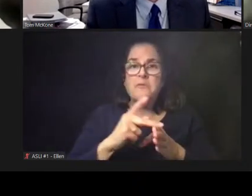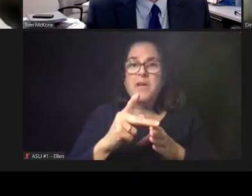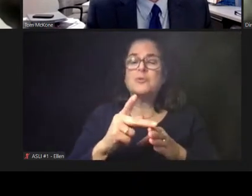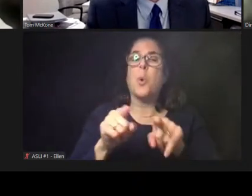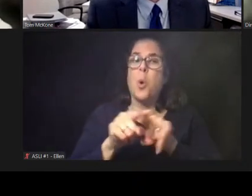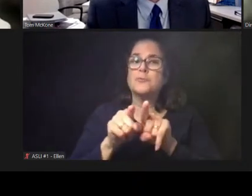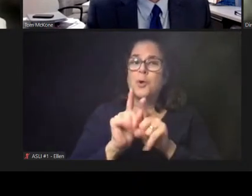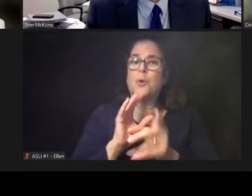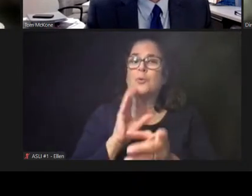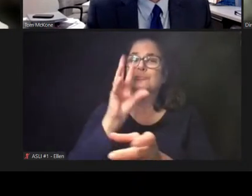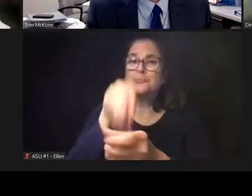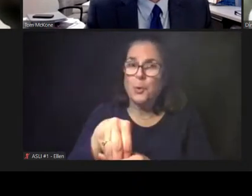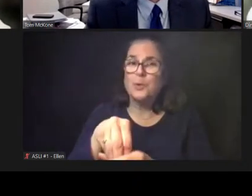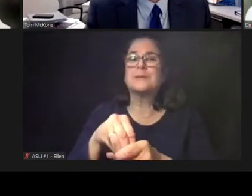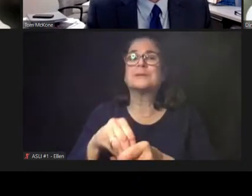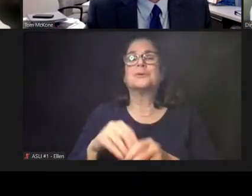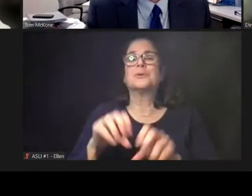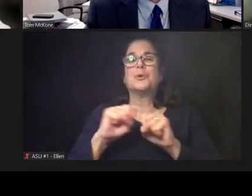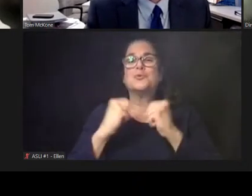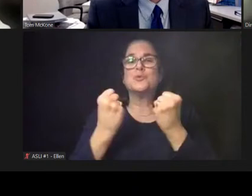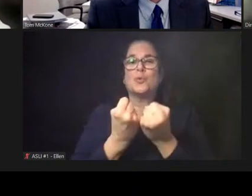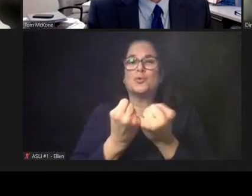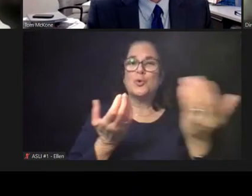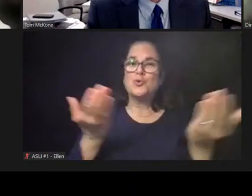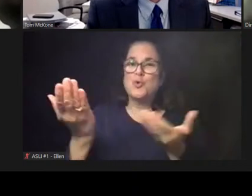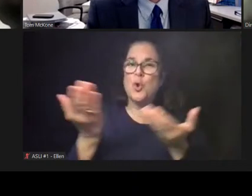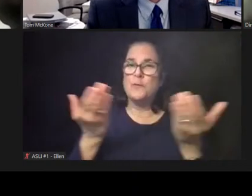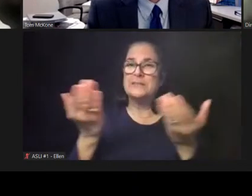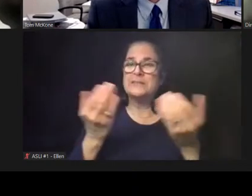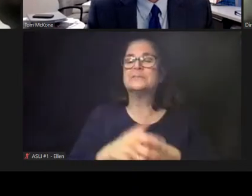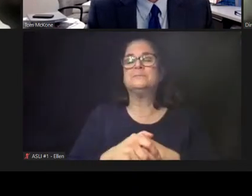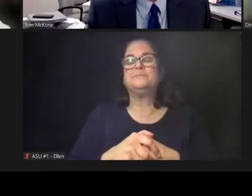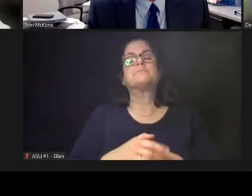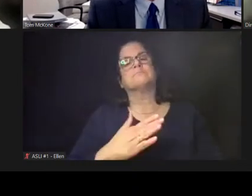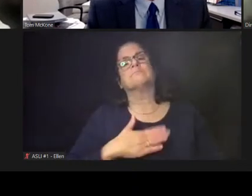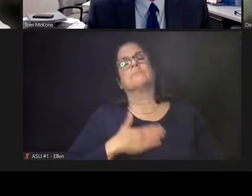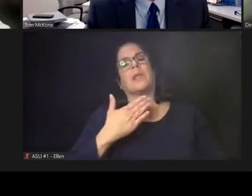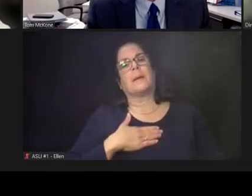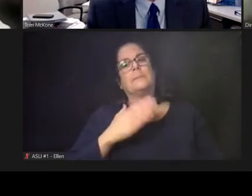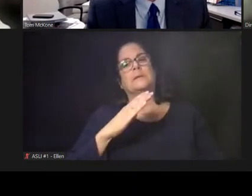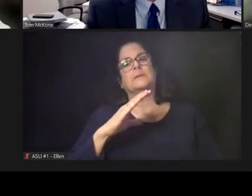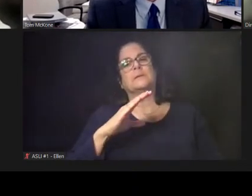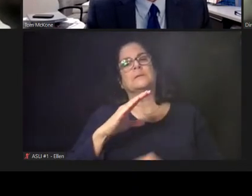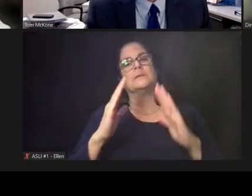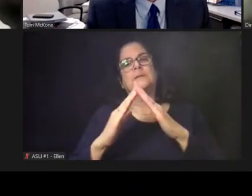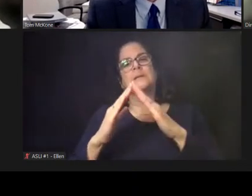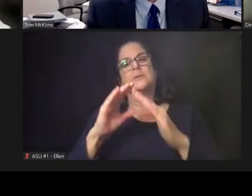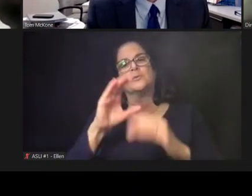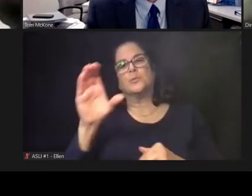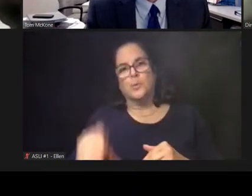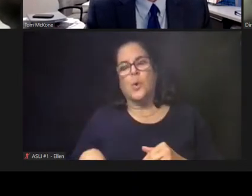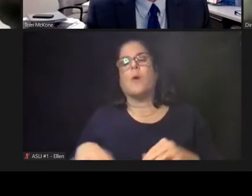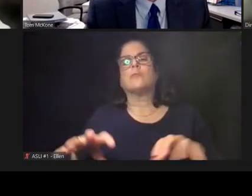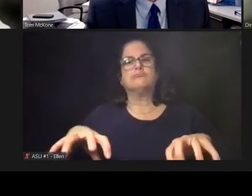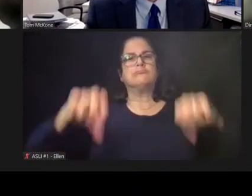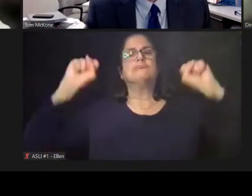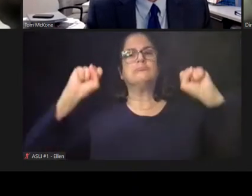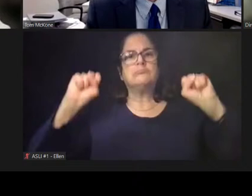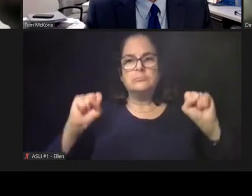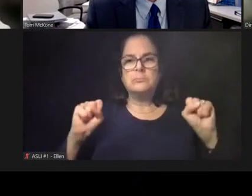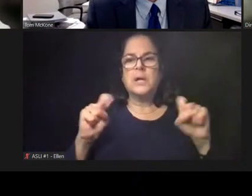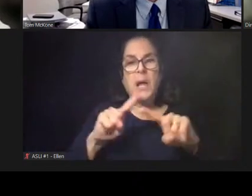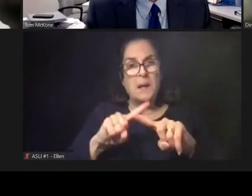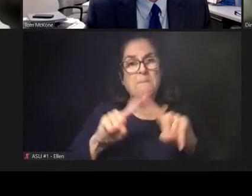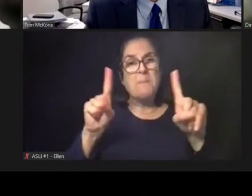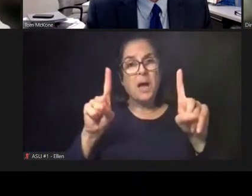social service business, and pleased that the city is stepping up to the plate to fulfill that role, that department. But